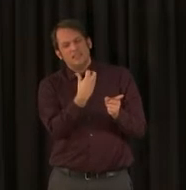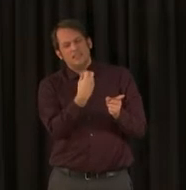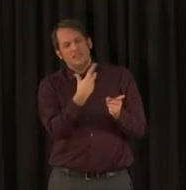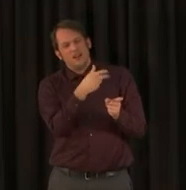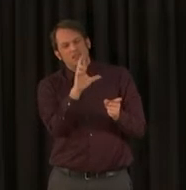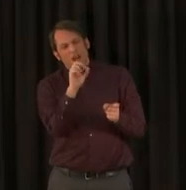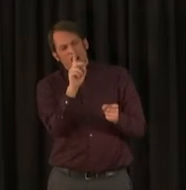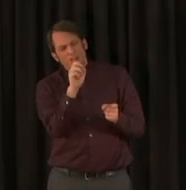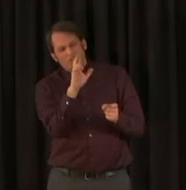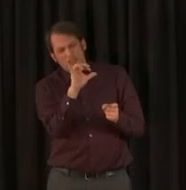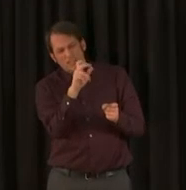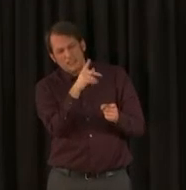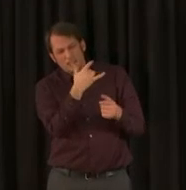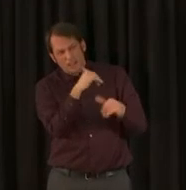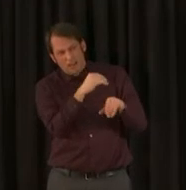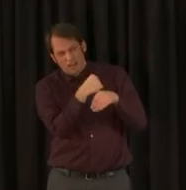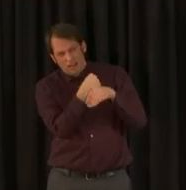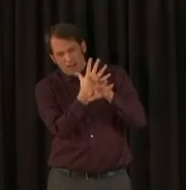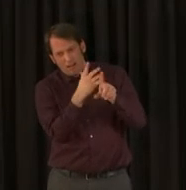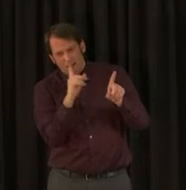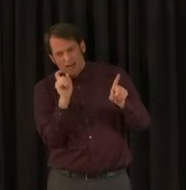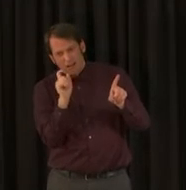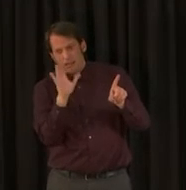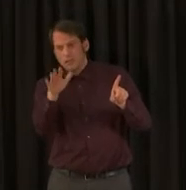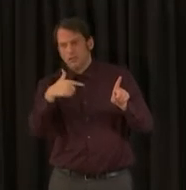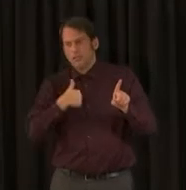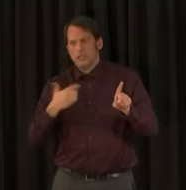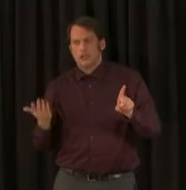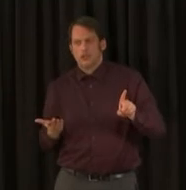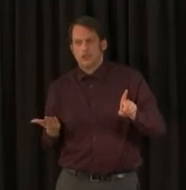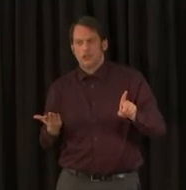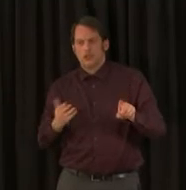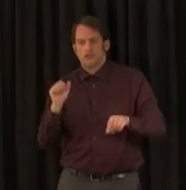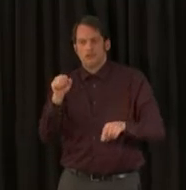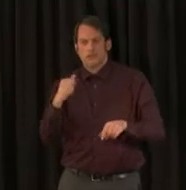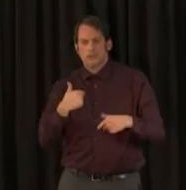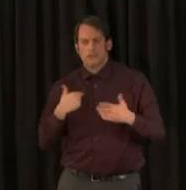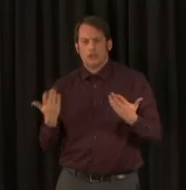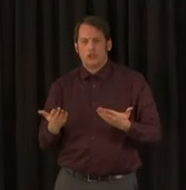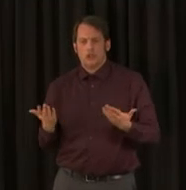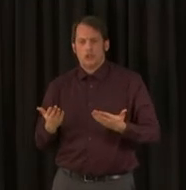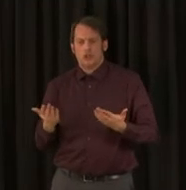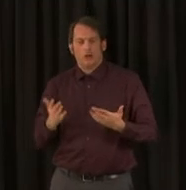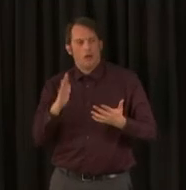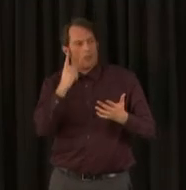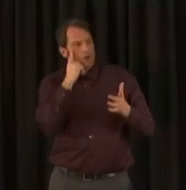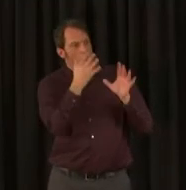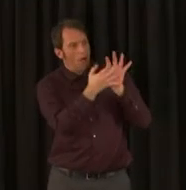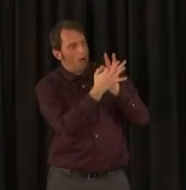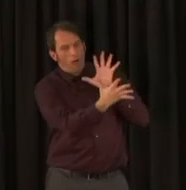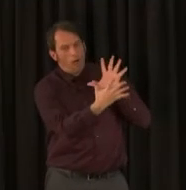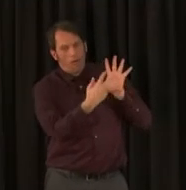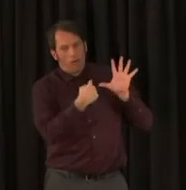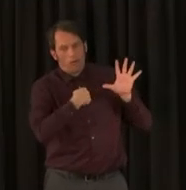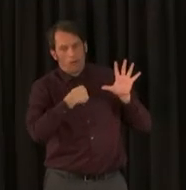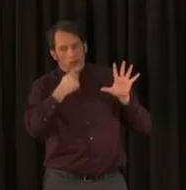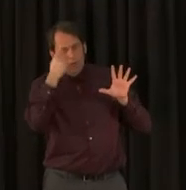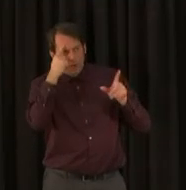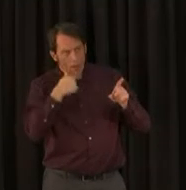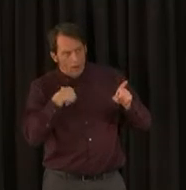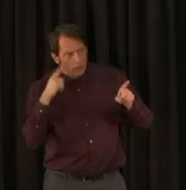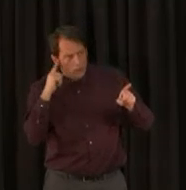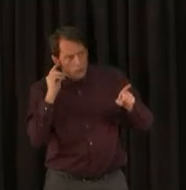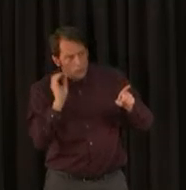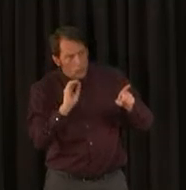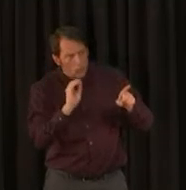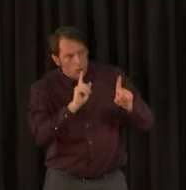Roderick, are you with us? Okay. I'm with you. I'm here. Great. We might have lost your camera. I'm here. Can you hear me? We can